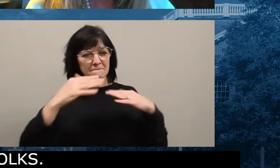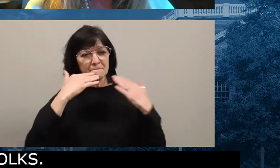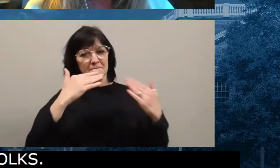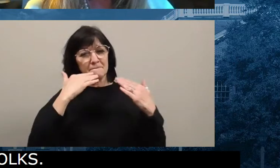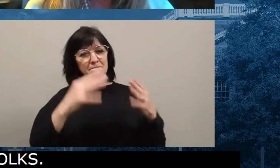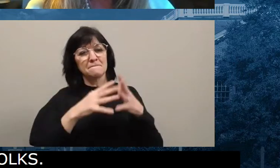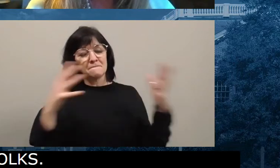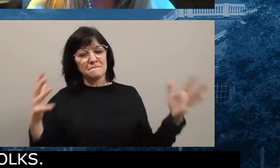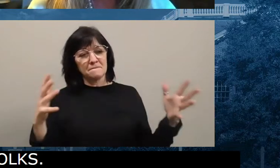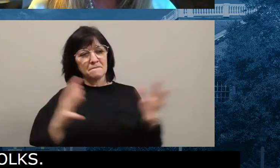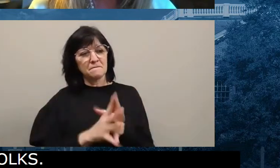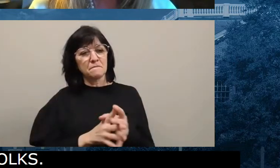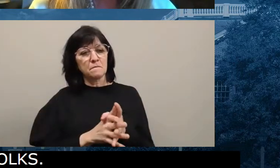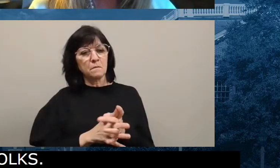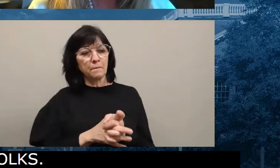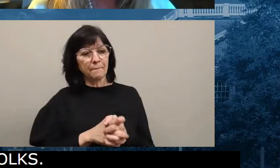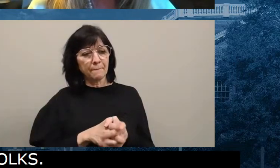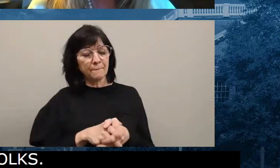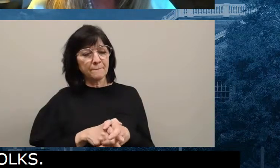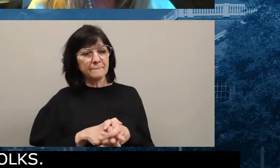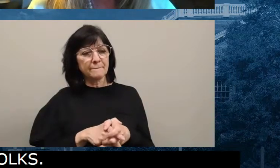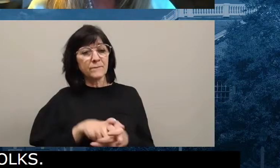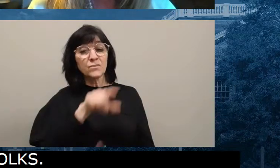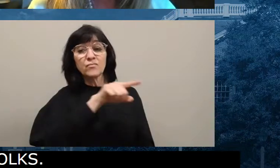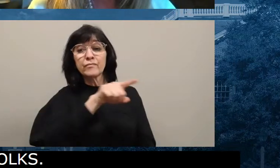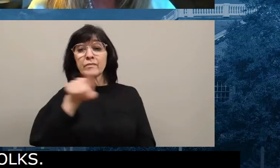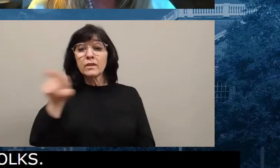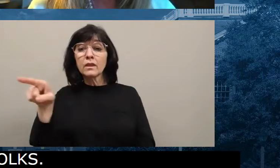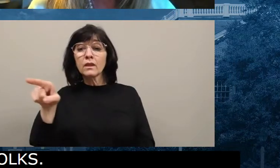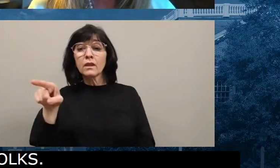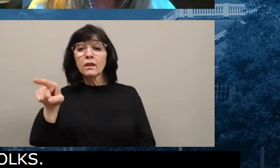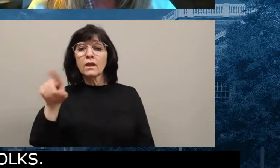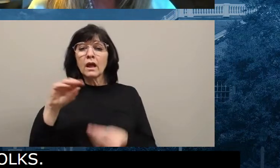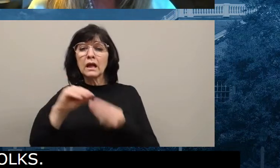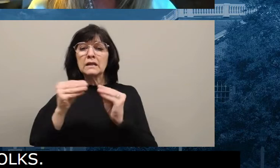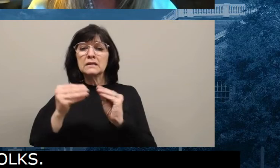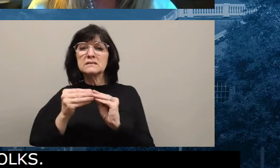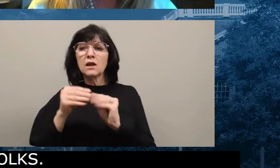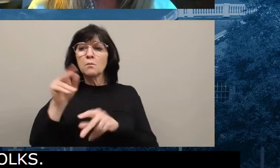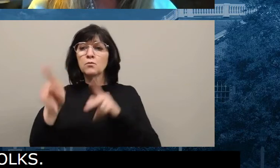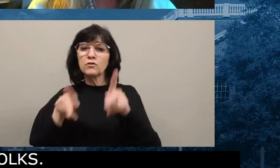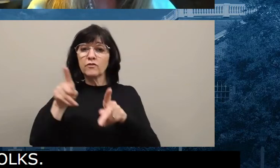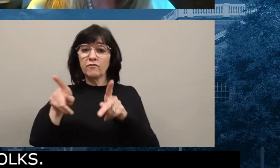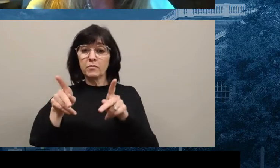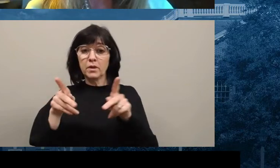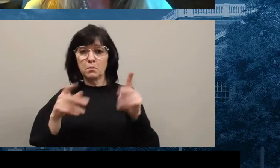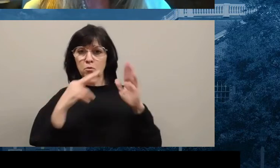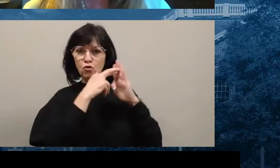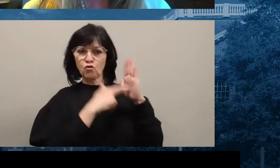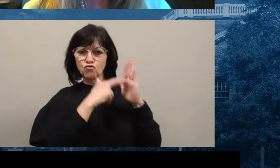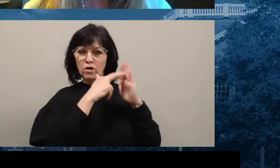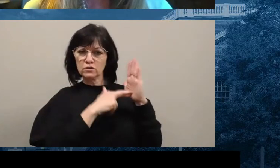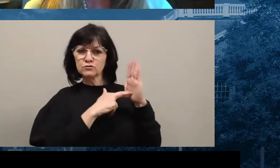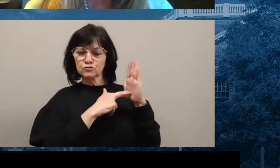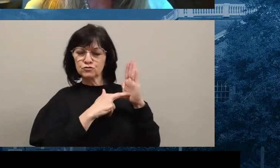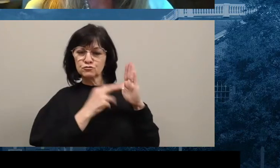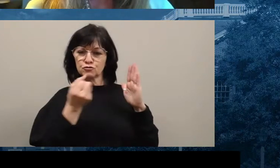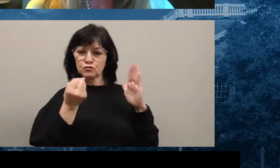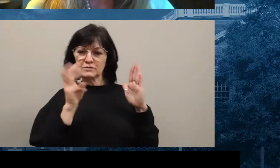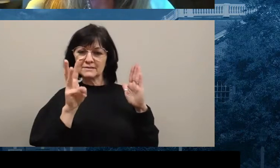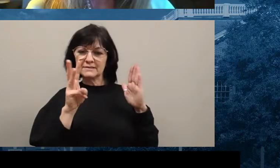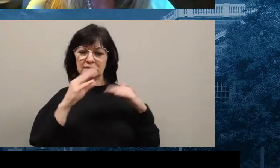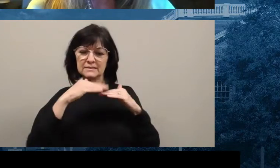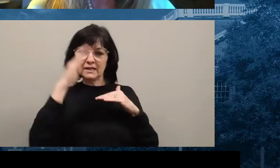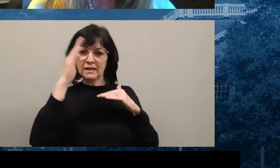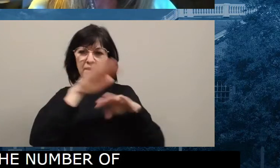of Delawareans 16 plus who signed up for the state's waiting list was likely lower than expected, at least last check when I had a number last week. I'm